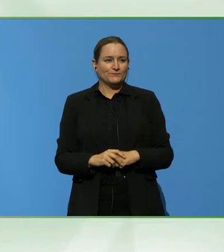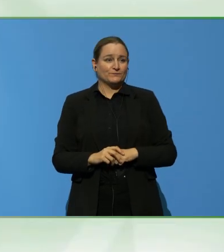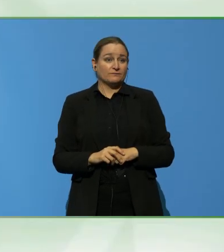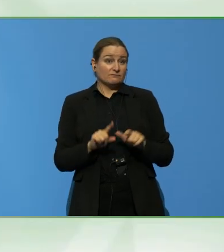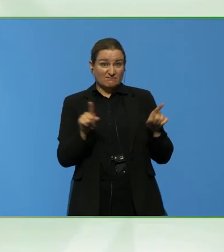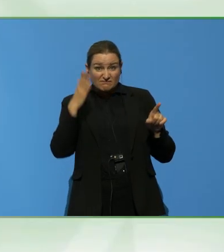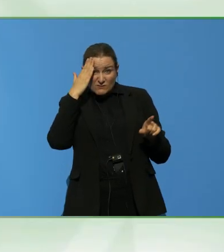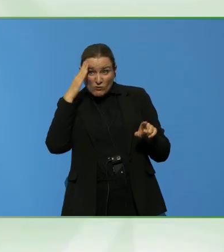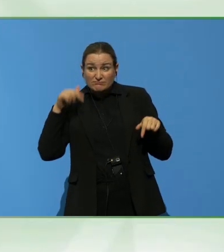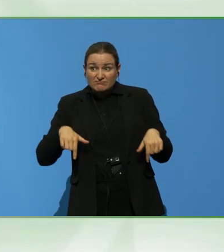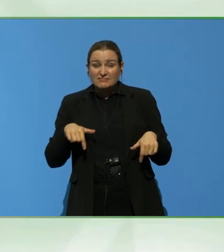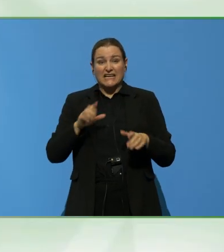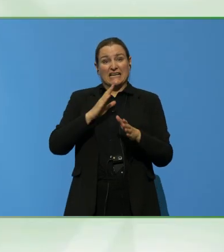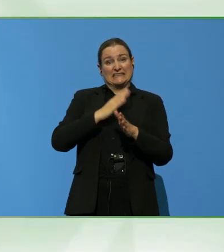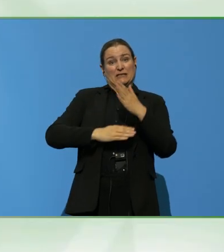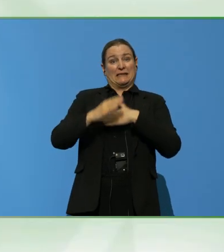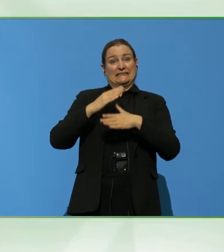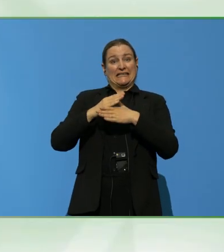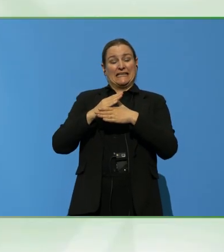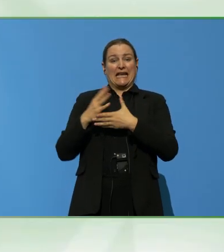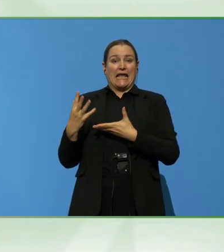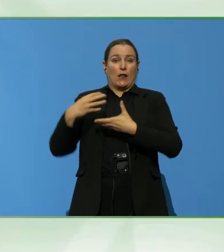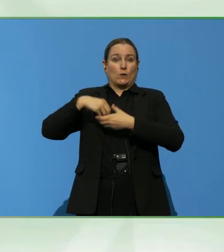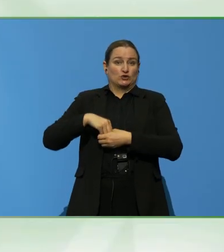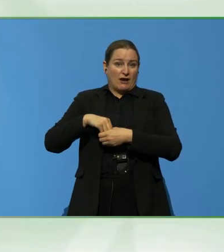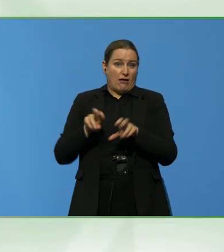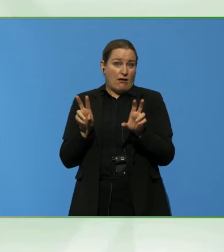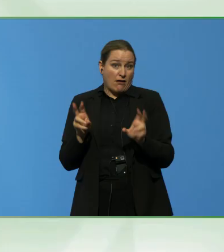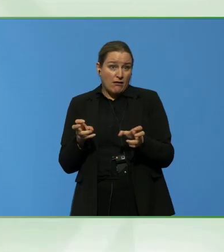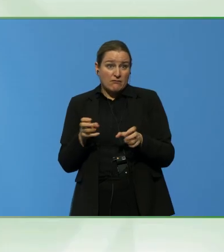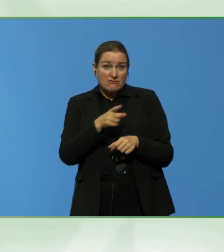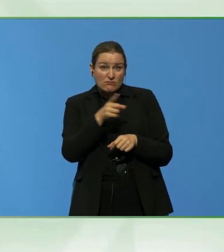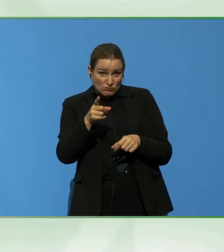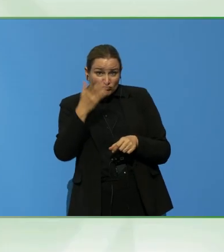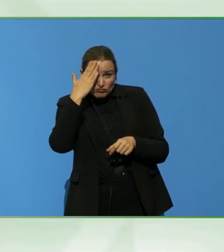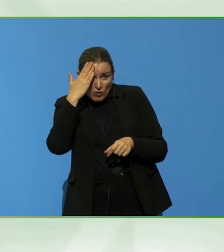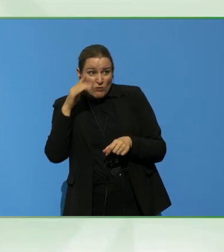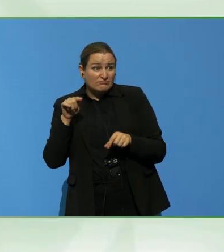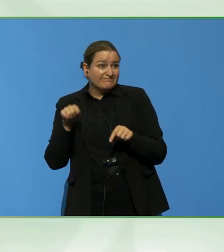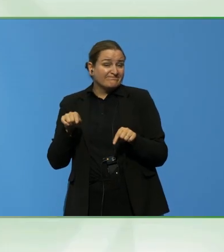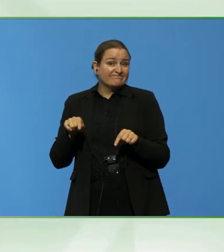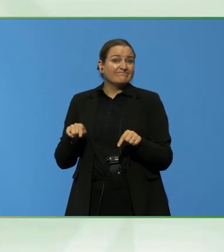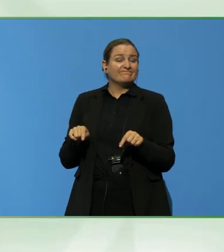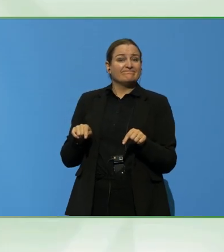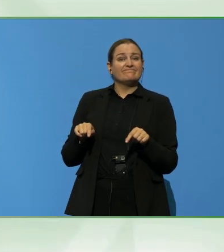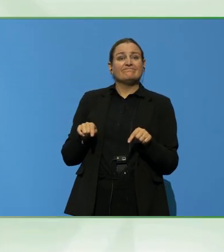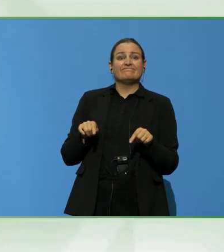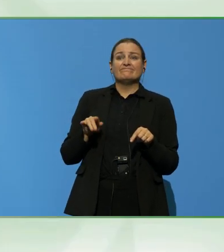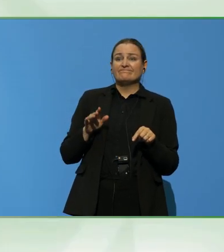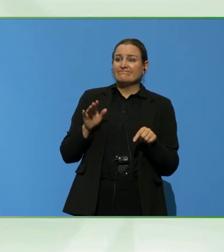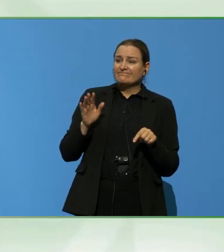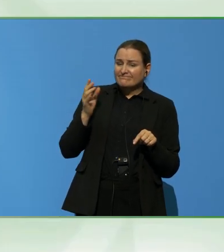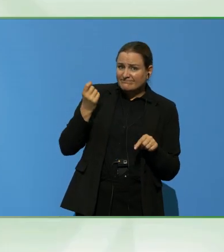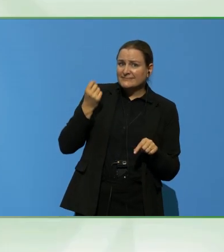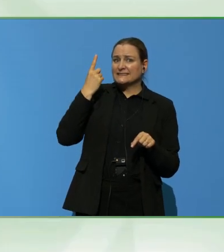knows about disability inclusion, is plugged into the disability inclusion ecosystem, understands the inherent